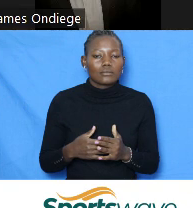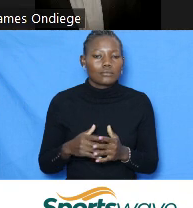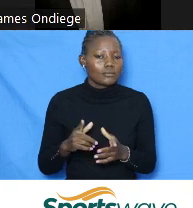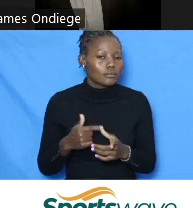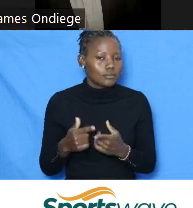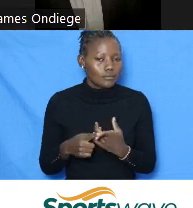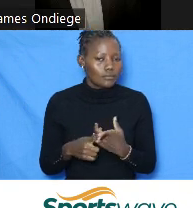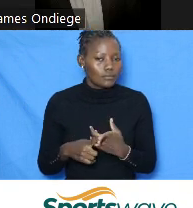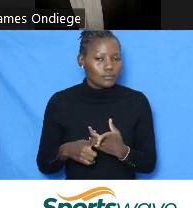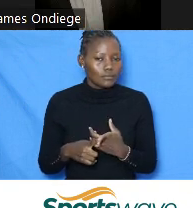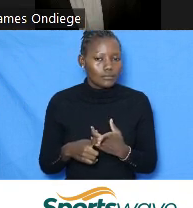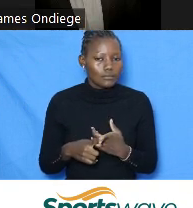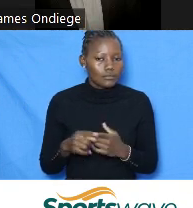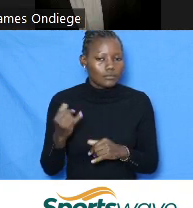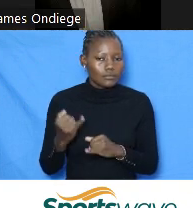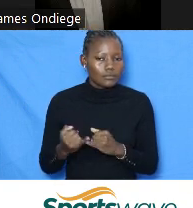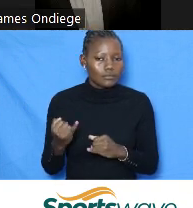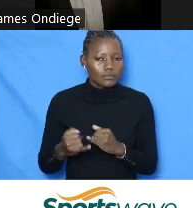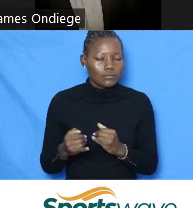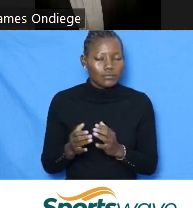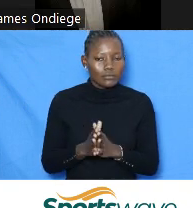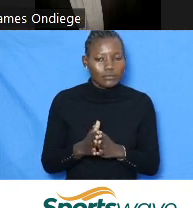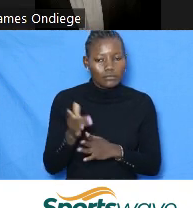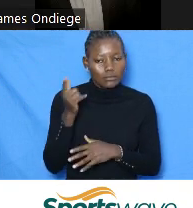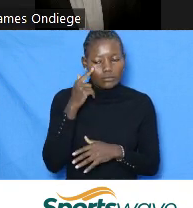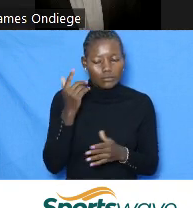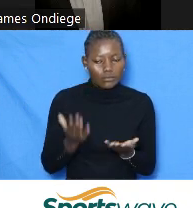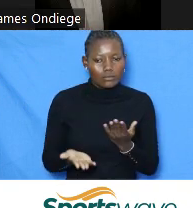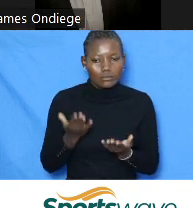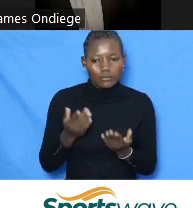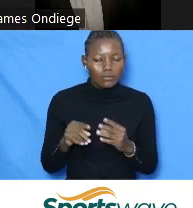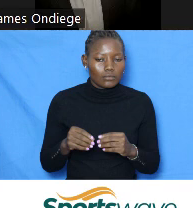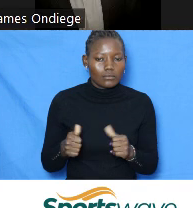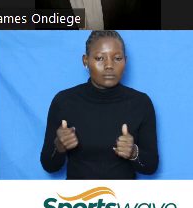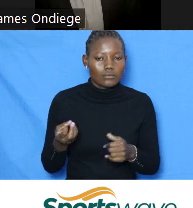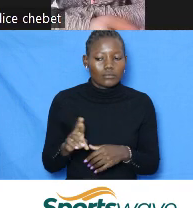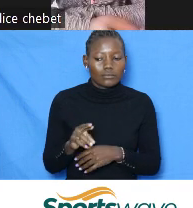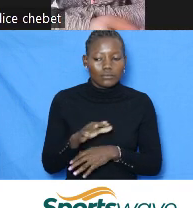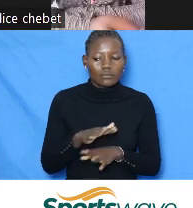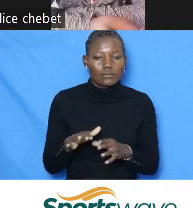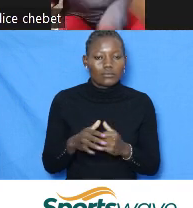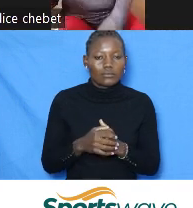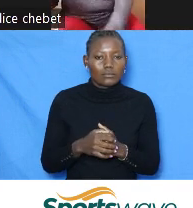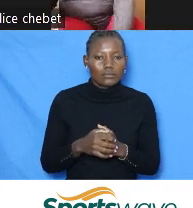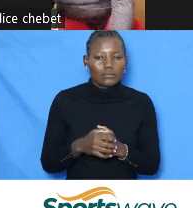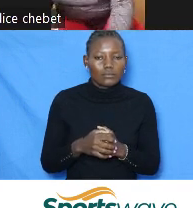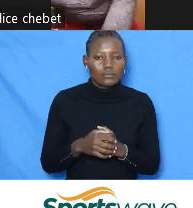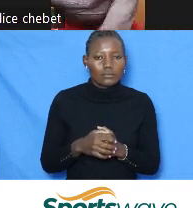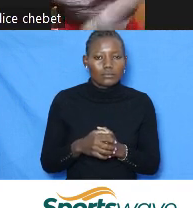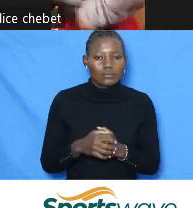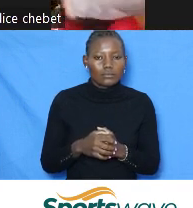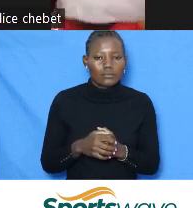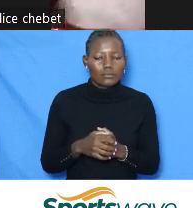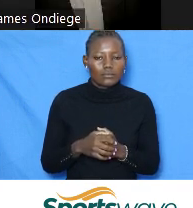establishing the problem, and find out whether you've solved it or you've not. Now, other methods preventing